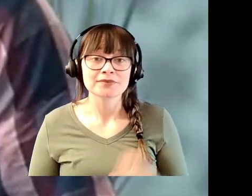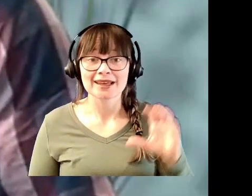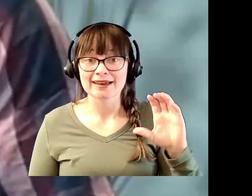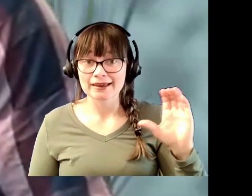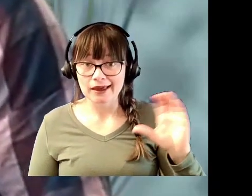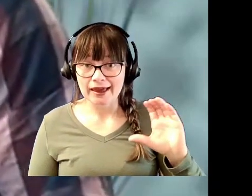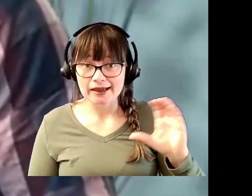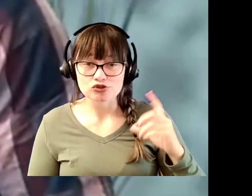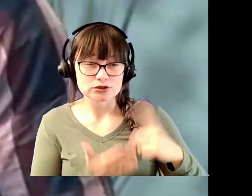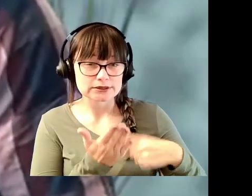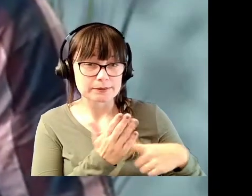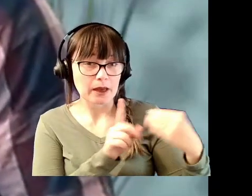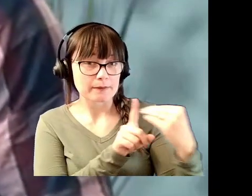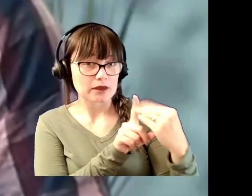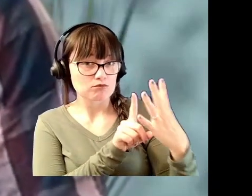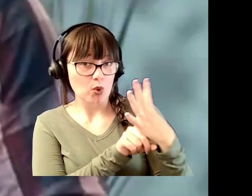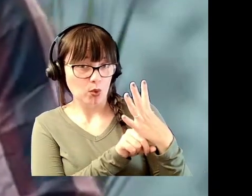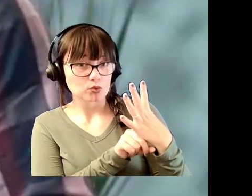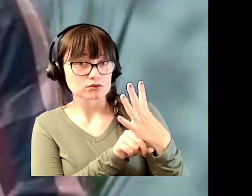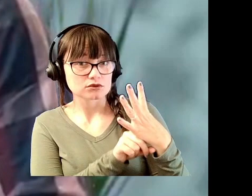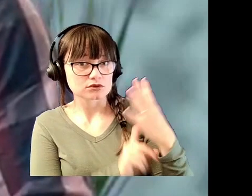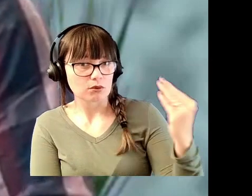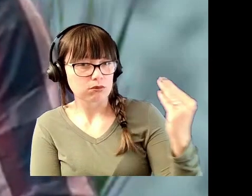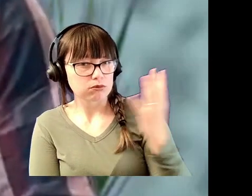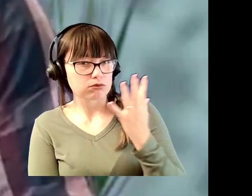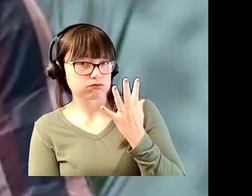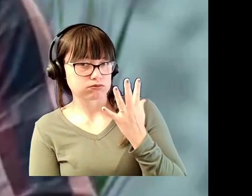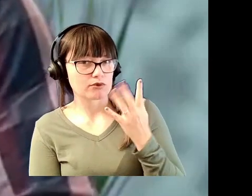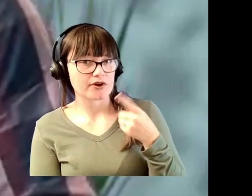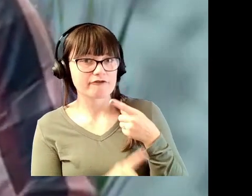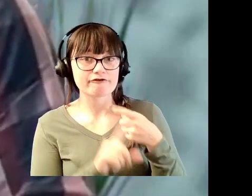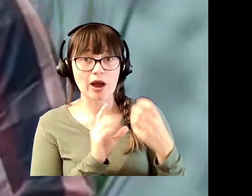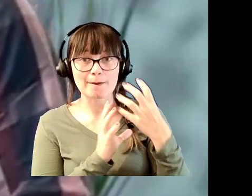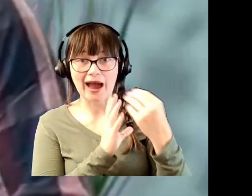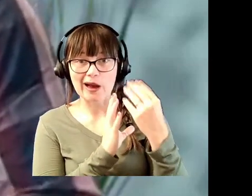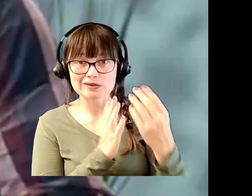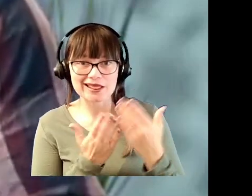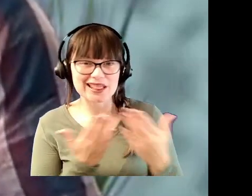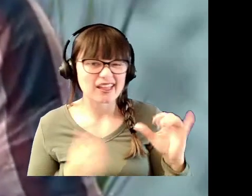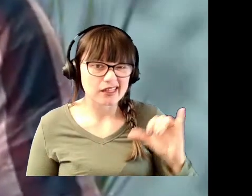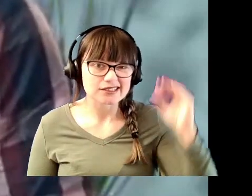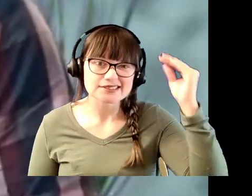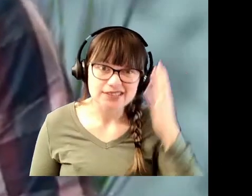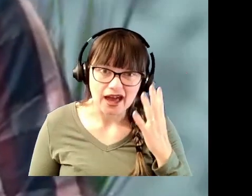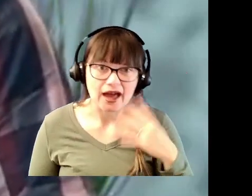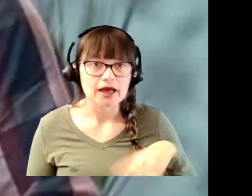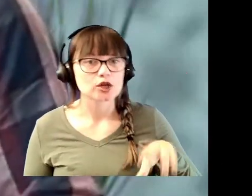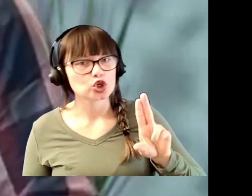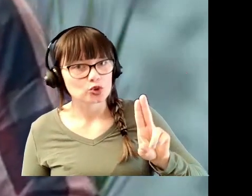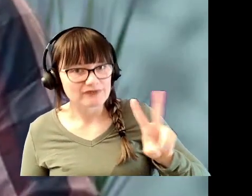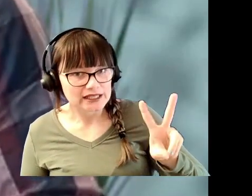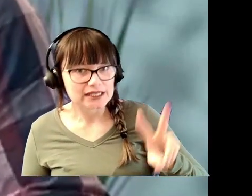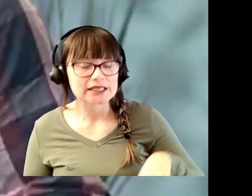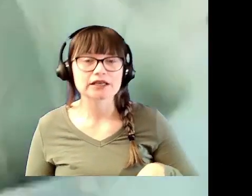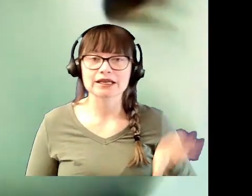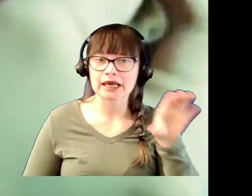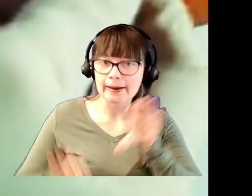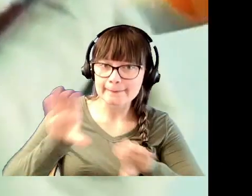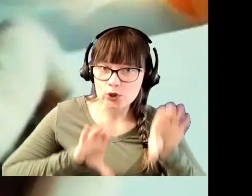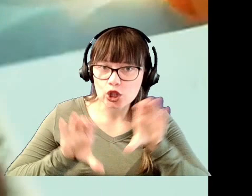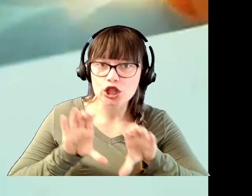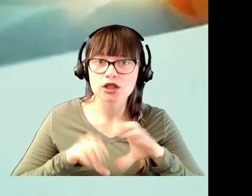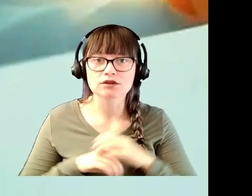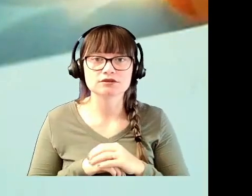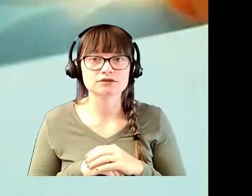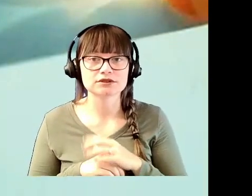result of exposure. Like a lot of external factors, as we already mentioned, UV radiation, chemicals,